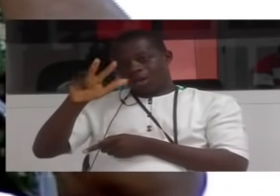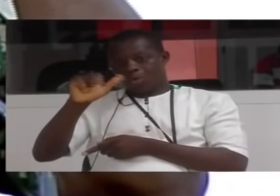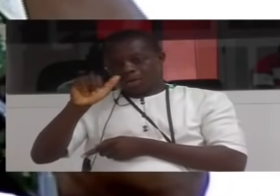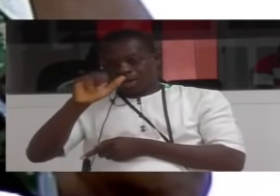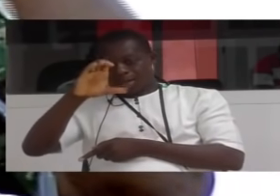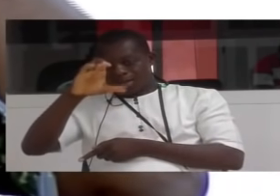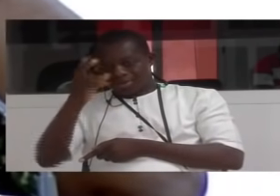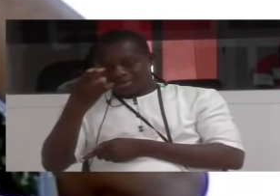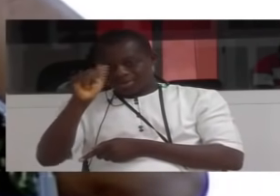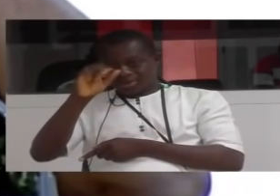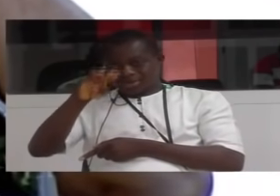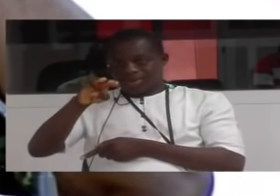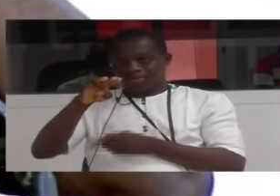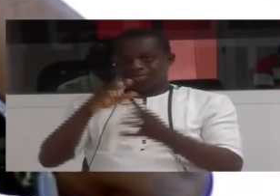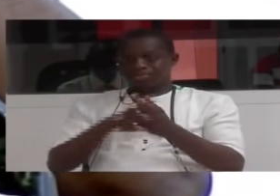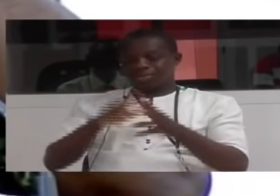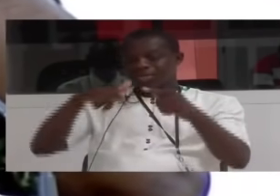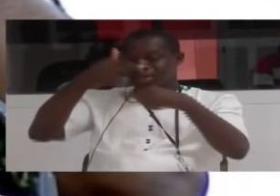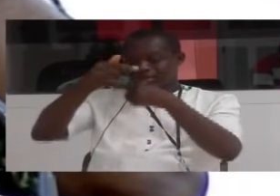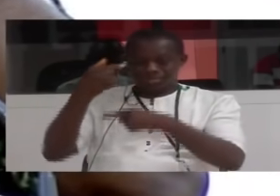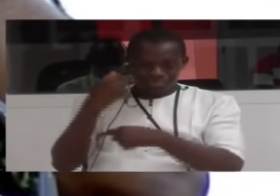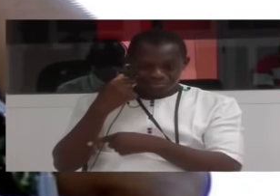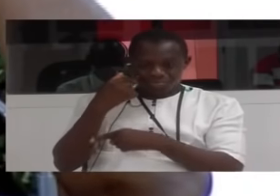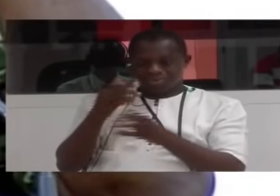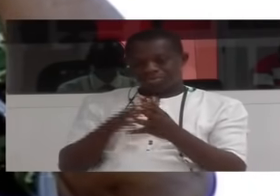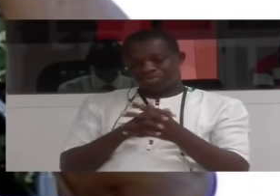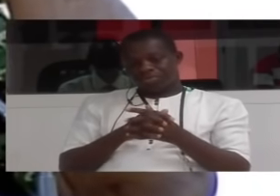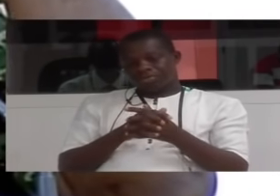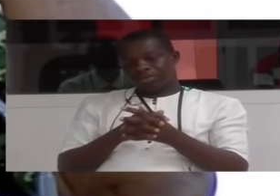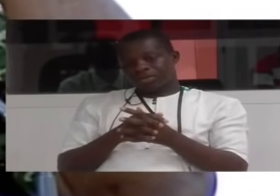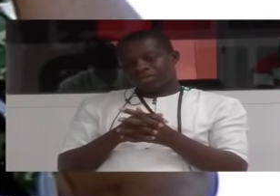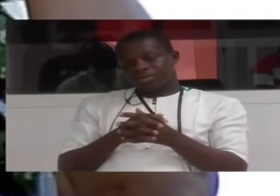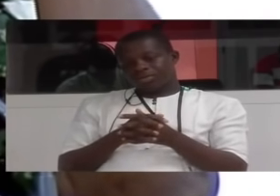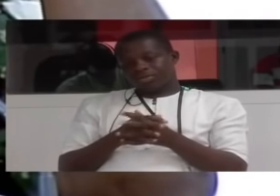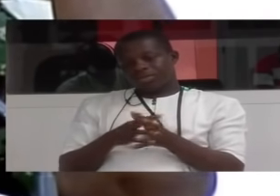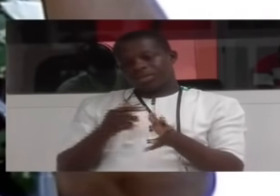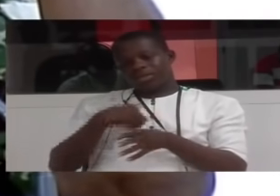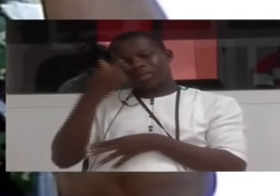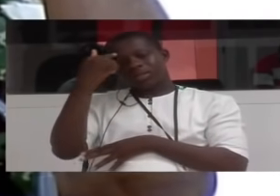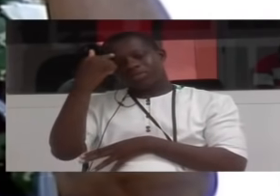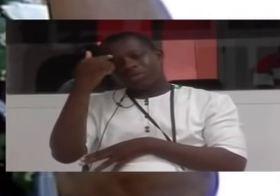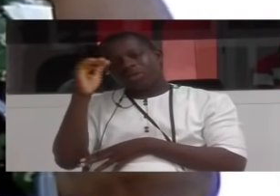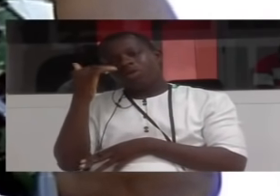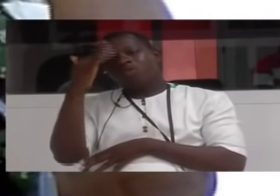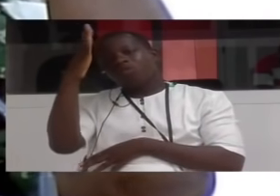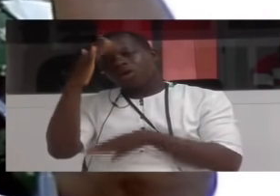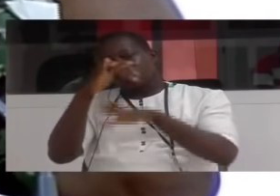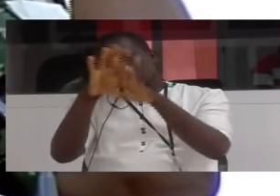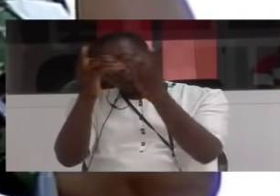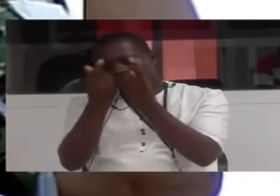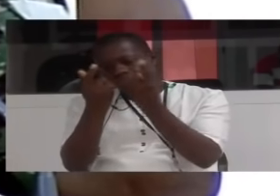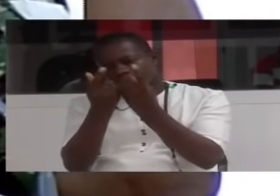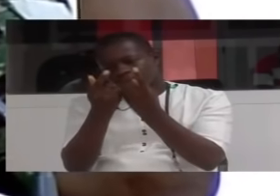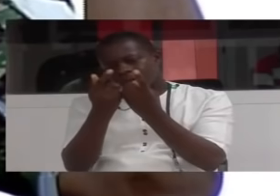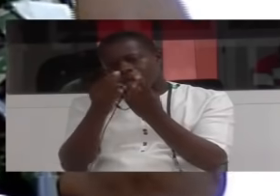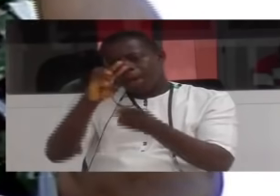Si Alexi, the following day fogna suma xawma amna luma fatte dal si amna luma